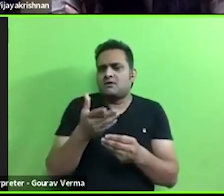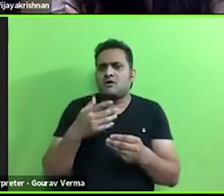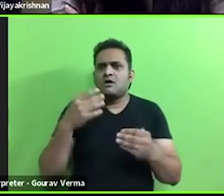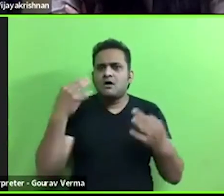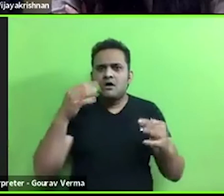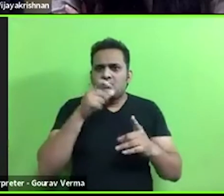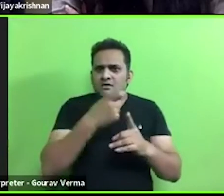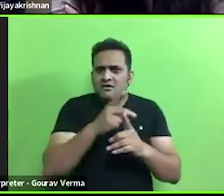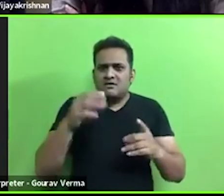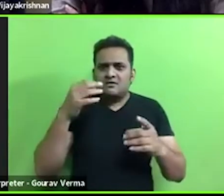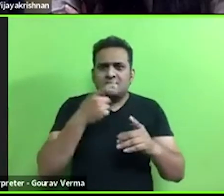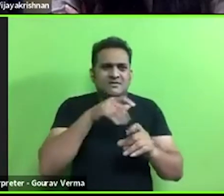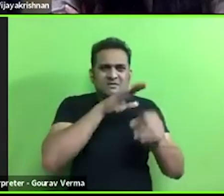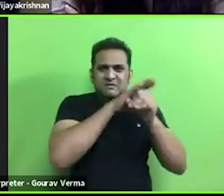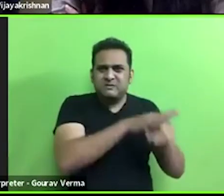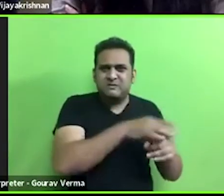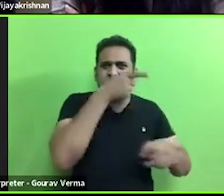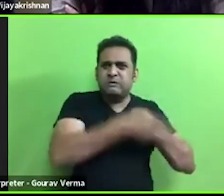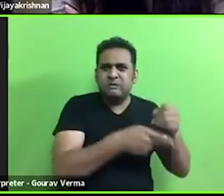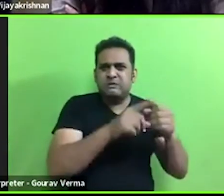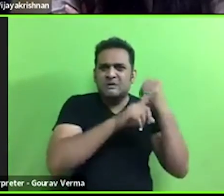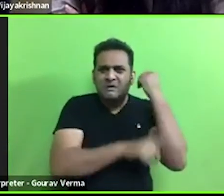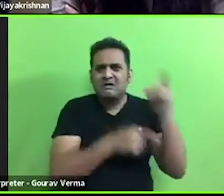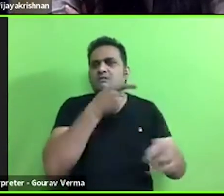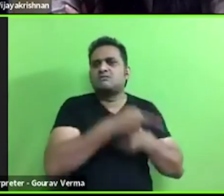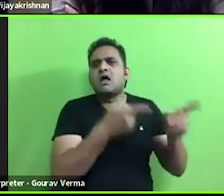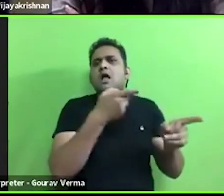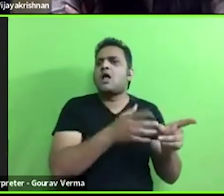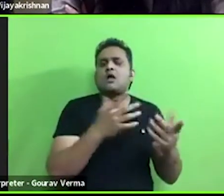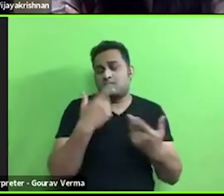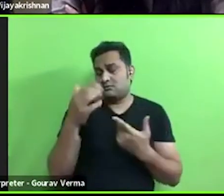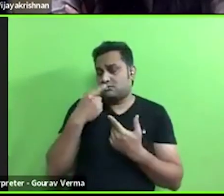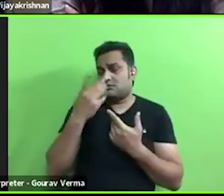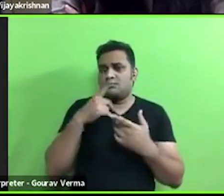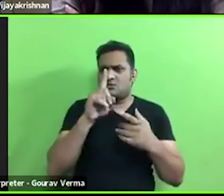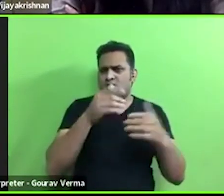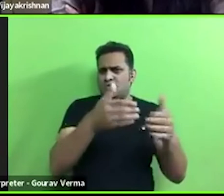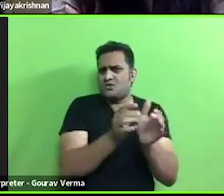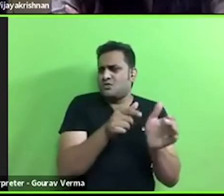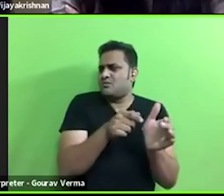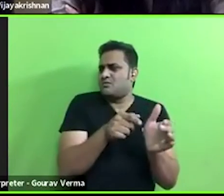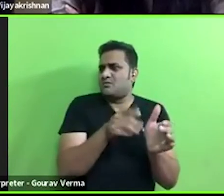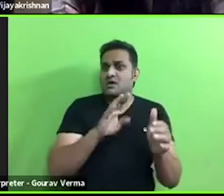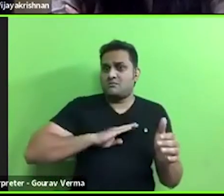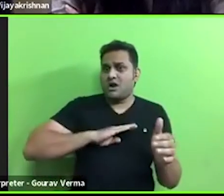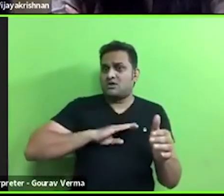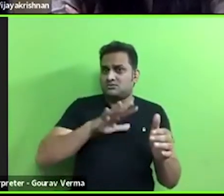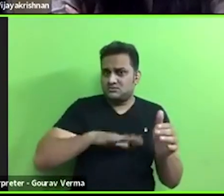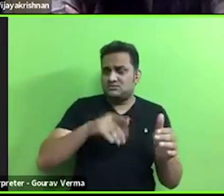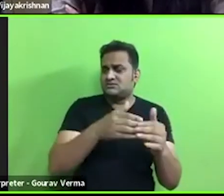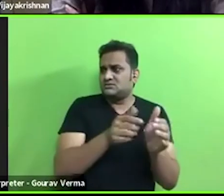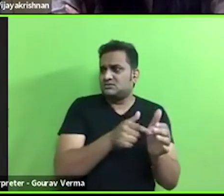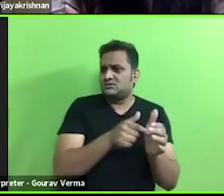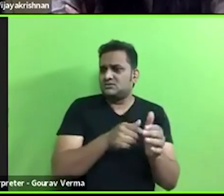of the suppressed, of the lowest. We have not given them due credit. I'll tell you, there is a community in Maharashtra that I know of, who is